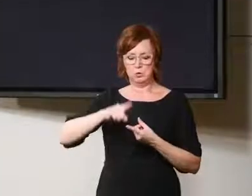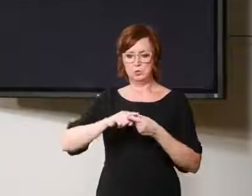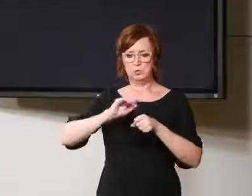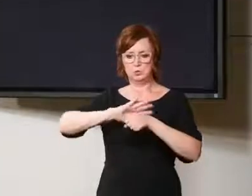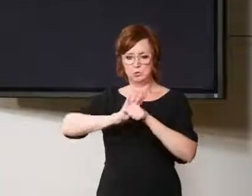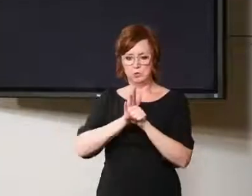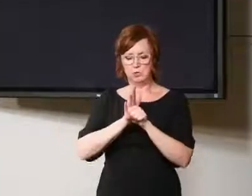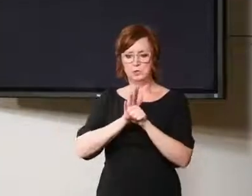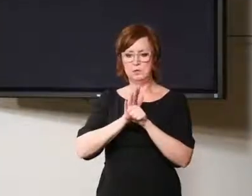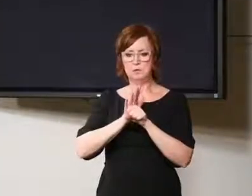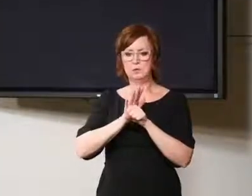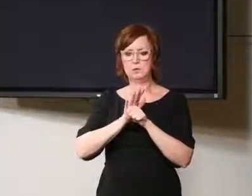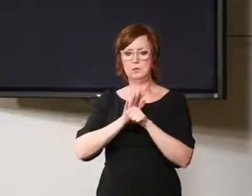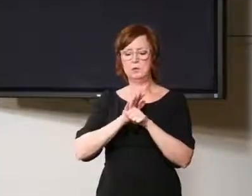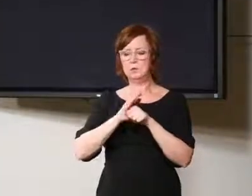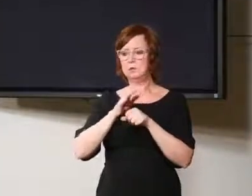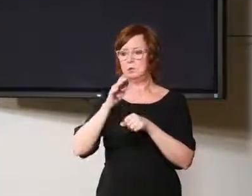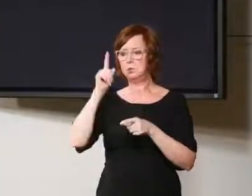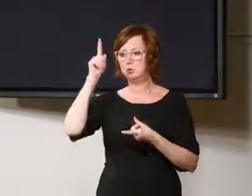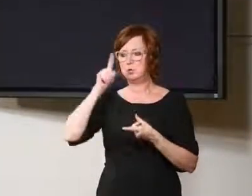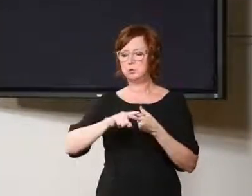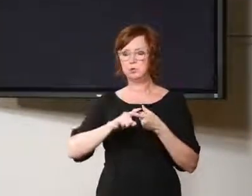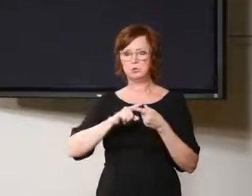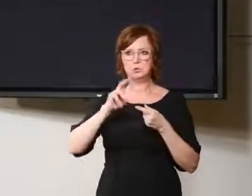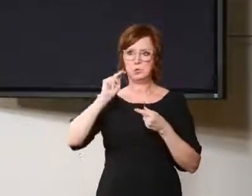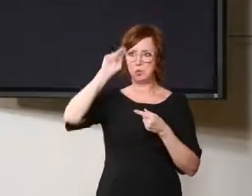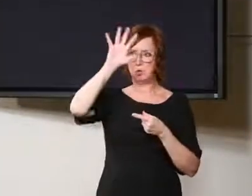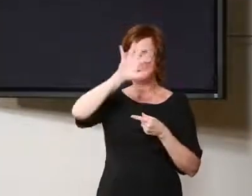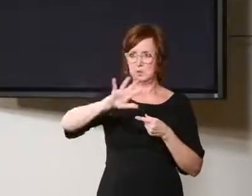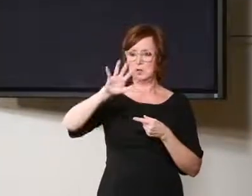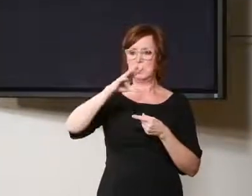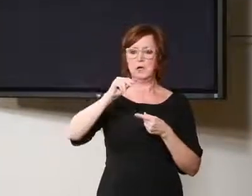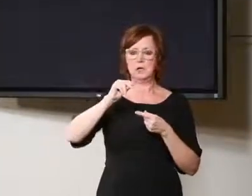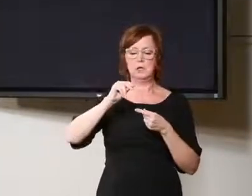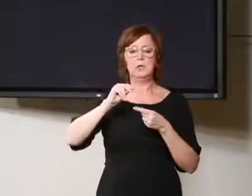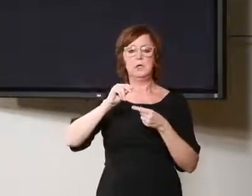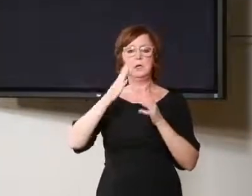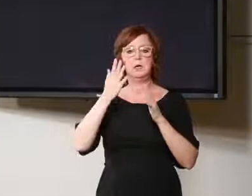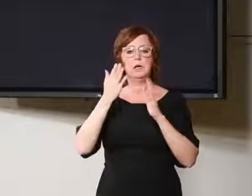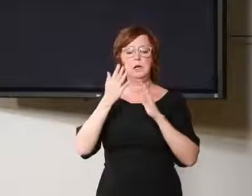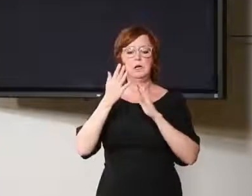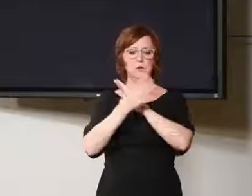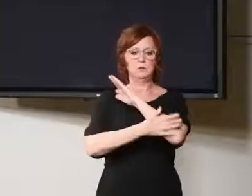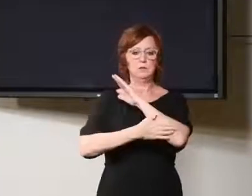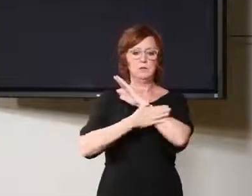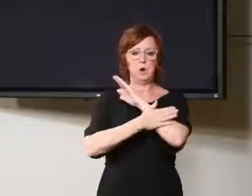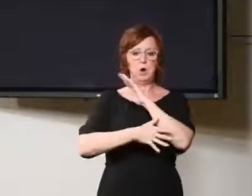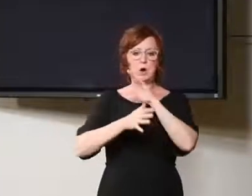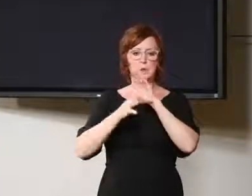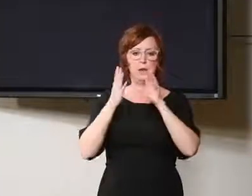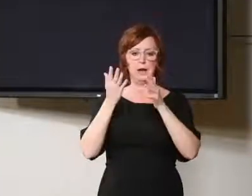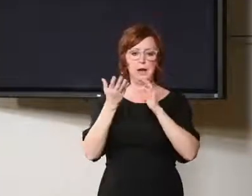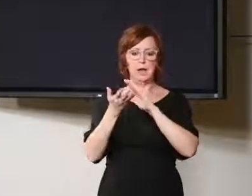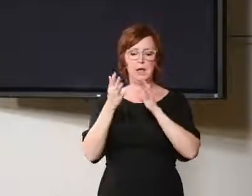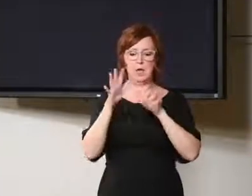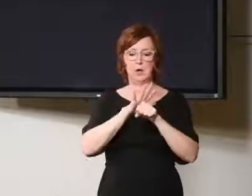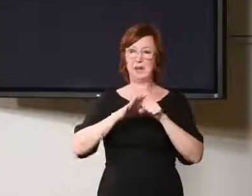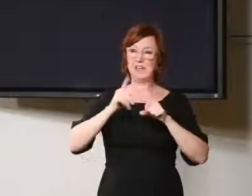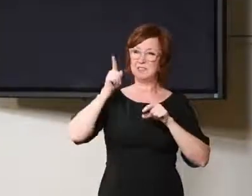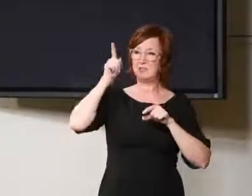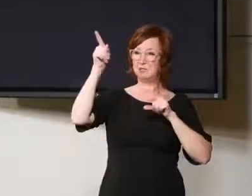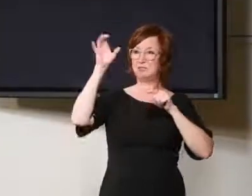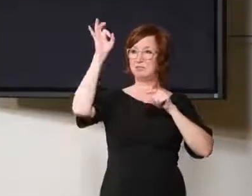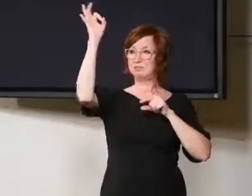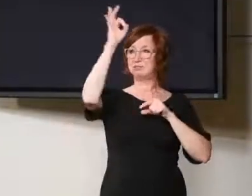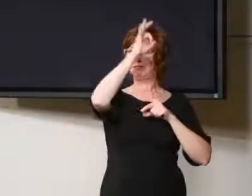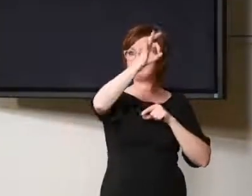and remote communities. So those are some of the areas that we view as potentially